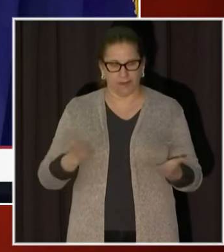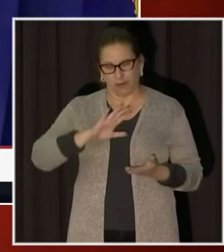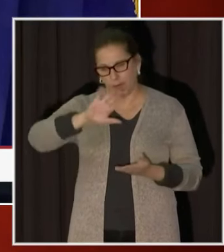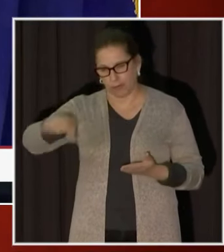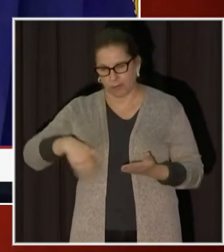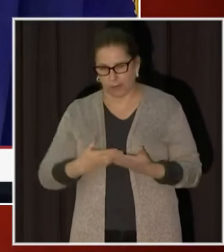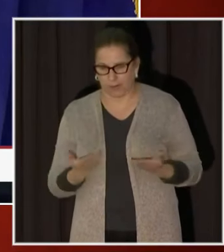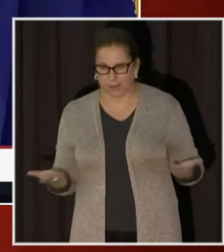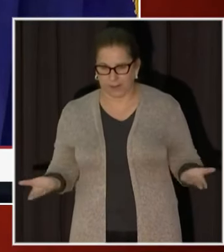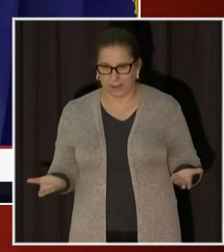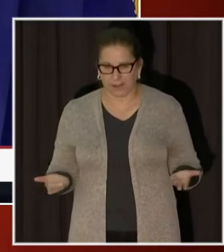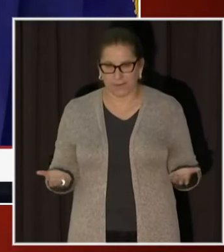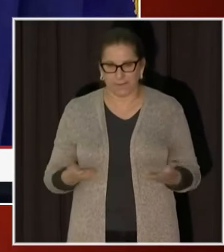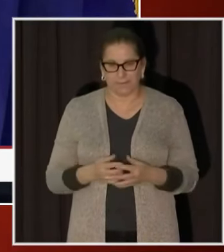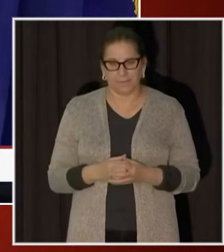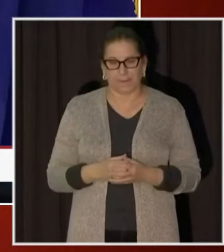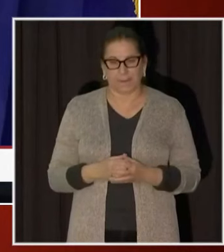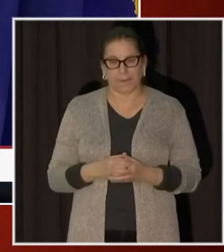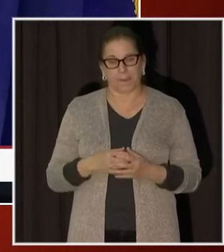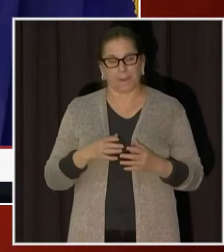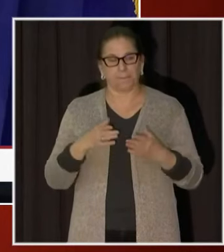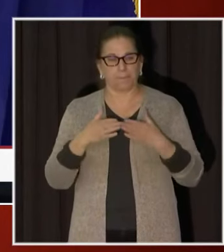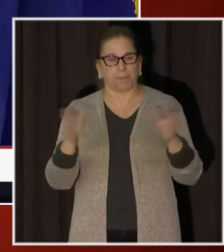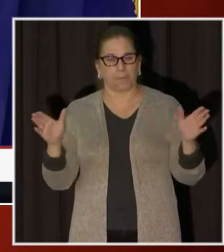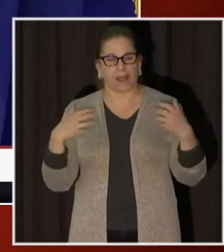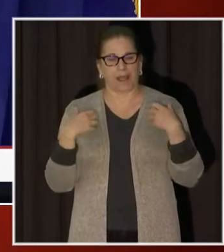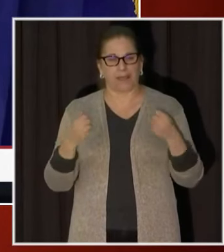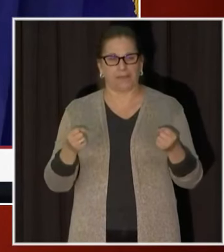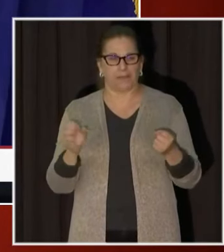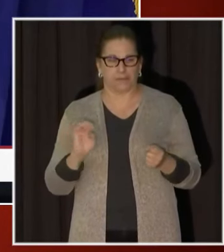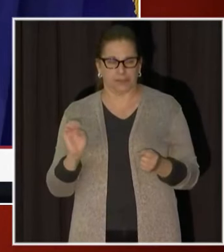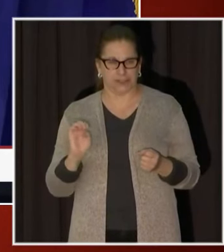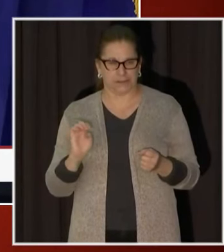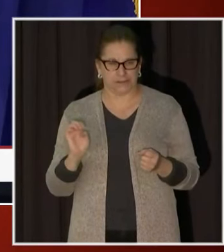the public health emergency, probably the most